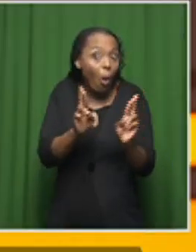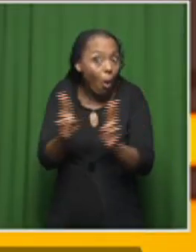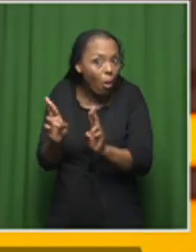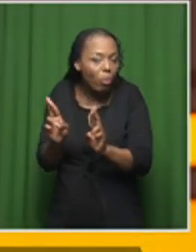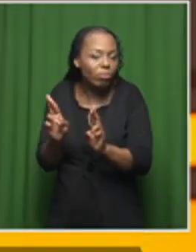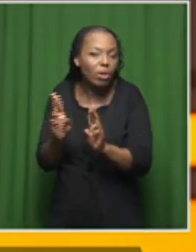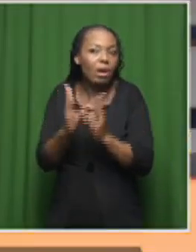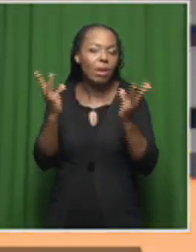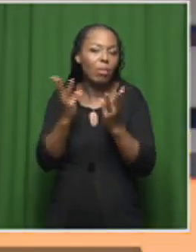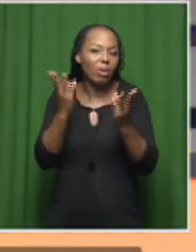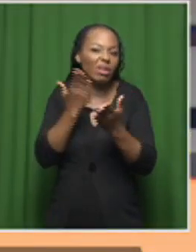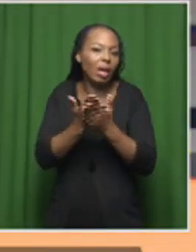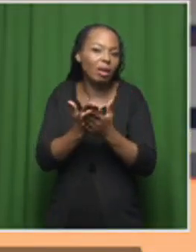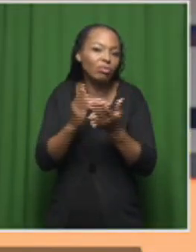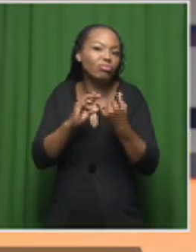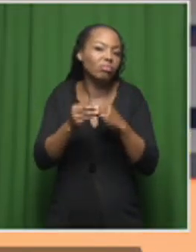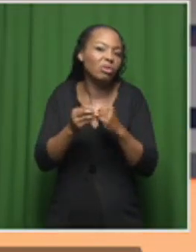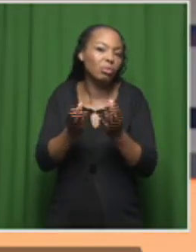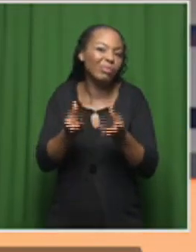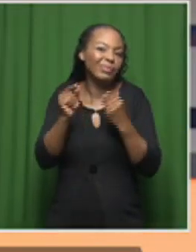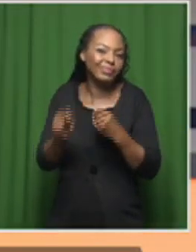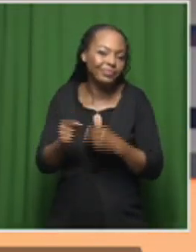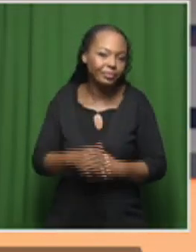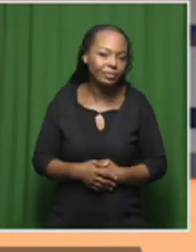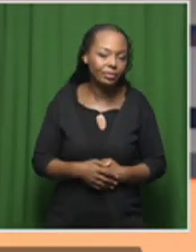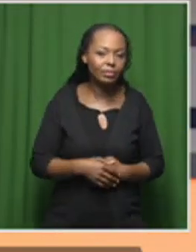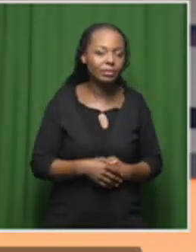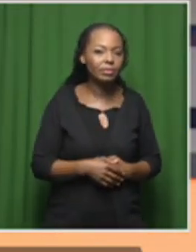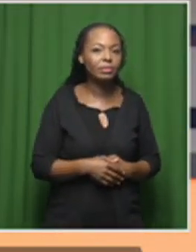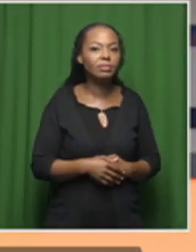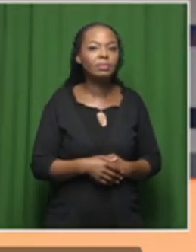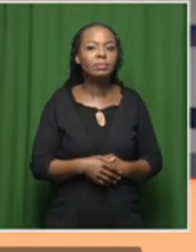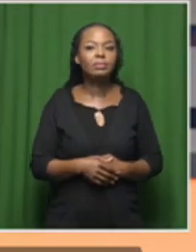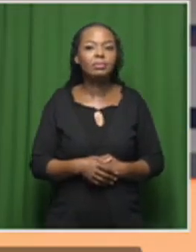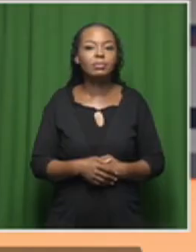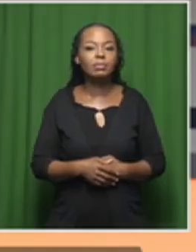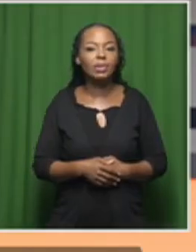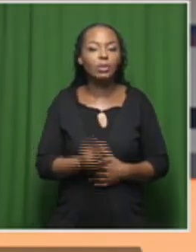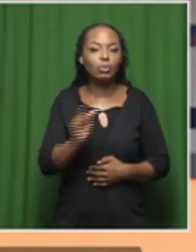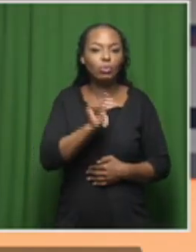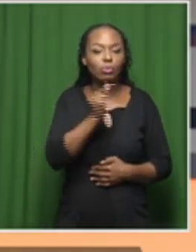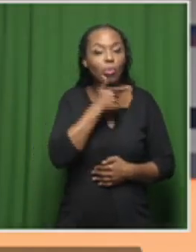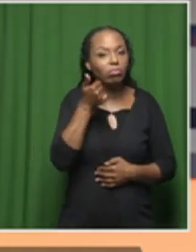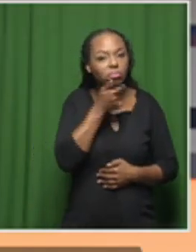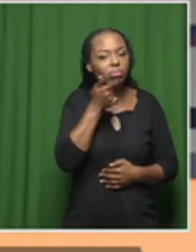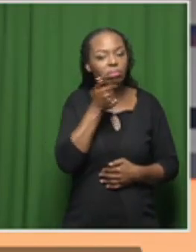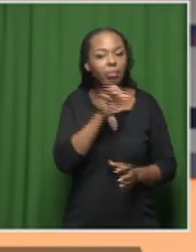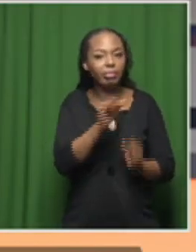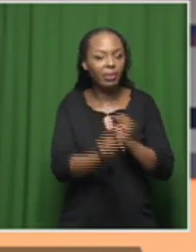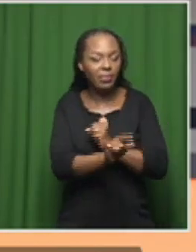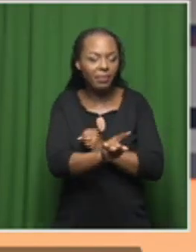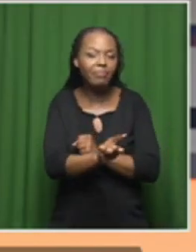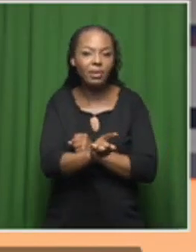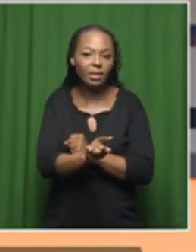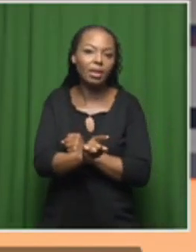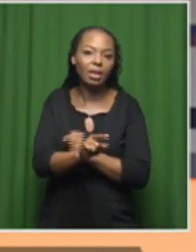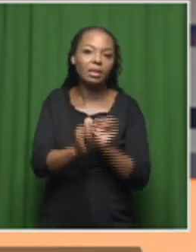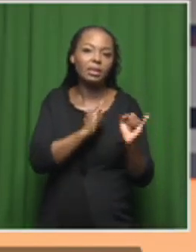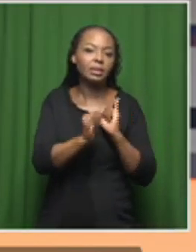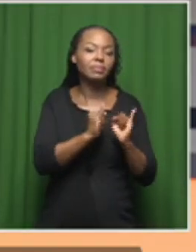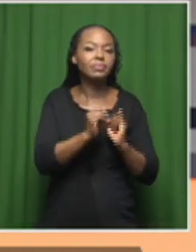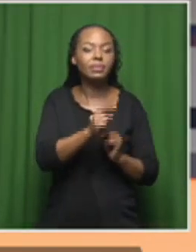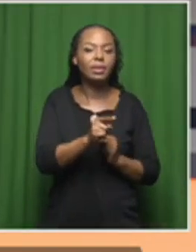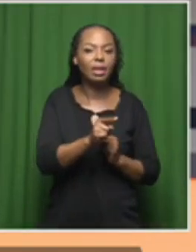achieve that. As we wrap up, I know that you're speaking about excerpts for you. A piece of the production is also going to be staged. So tell us a little bit more about how people